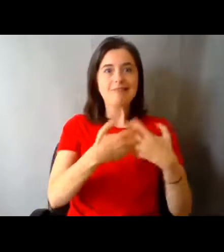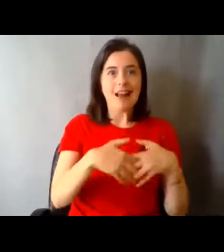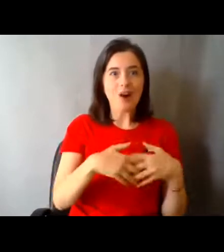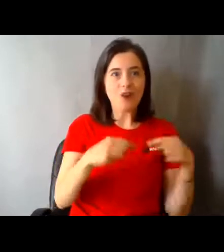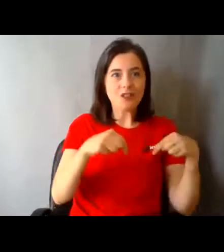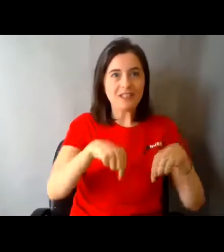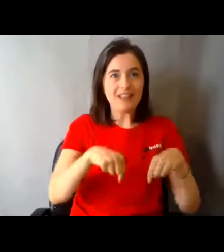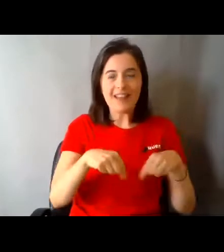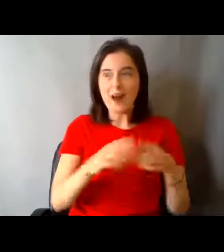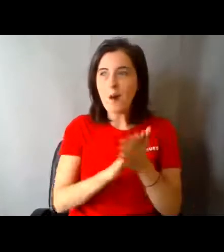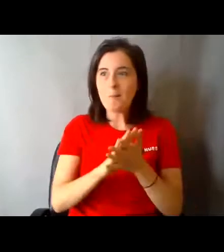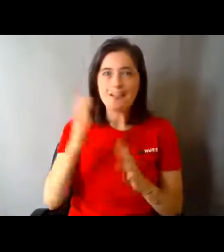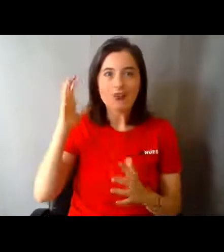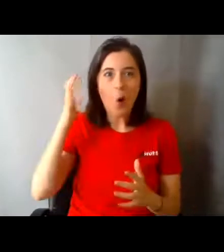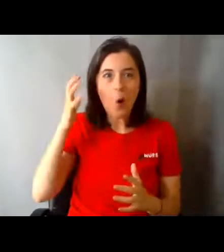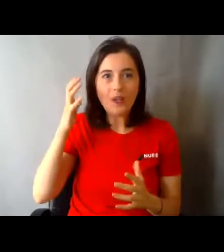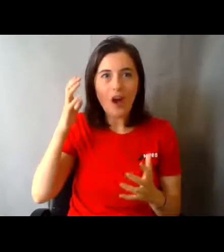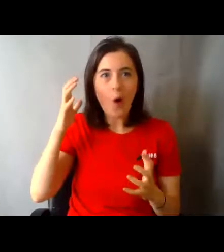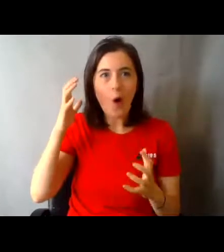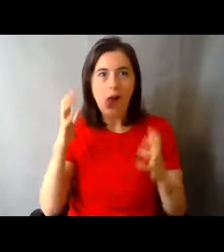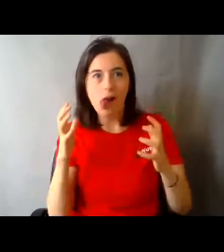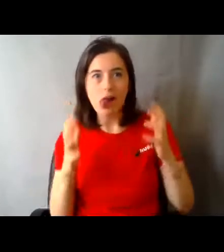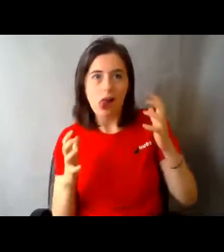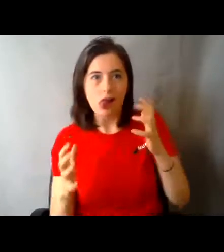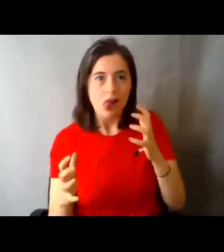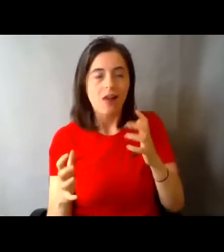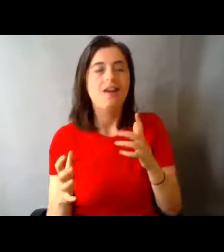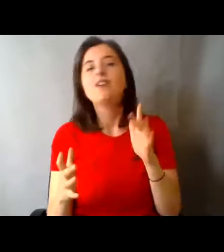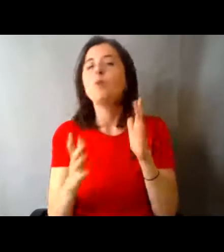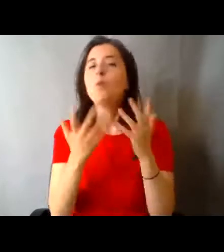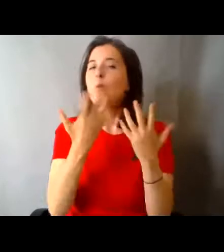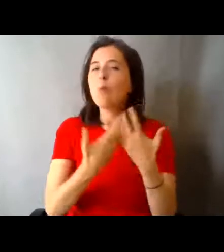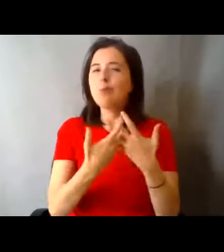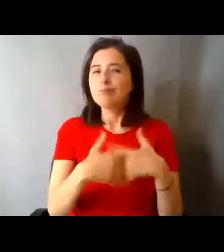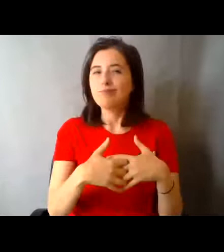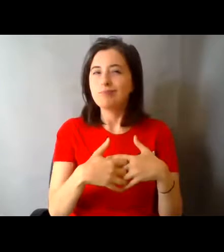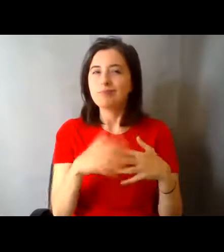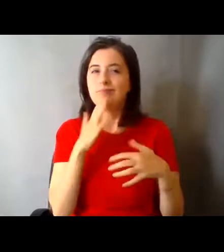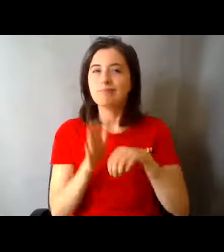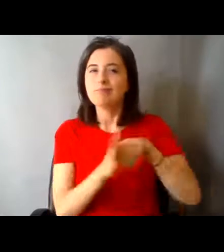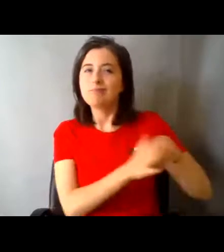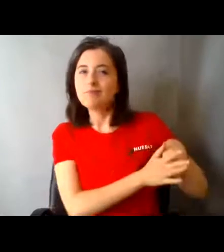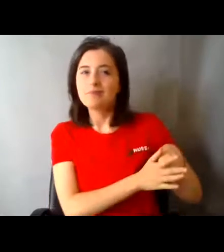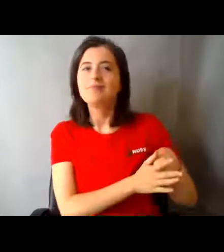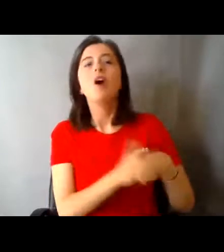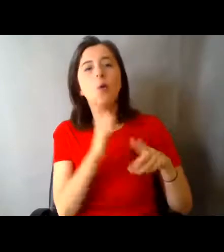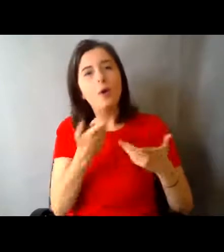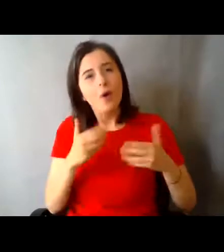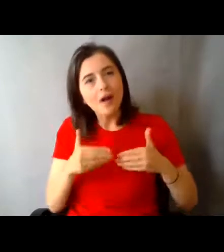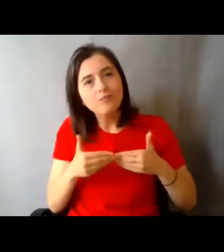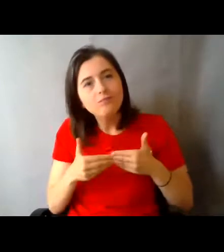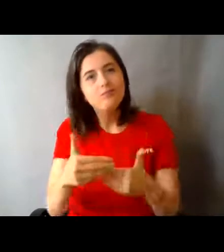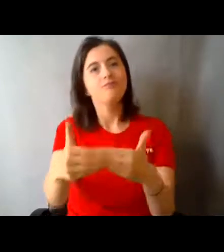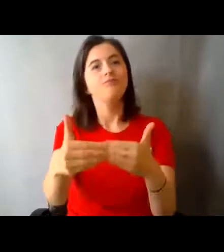audio crash at this end, we won't allow any technological difficulties to get in the way of our work together.